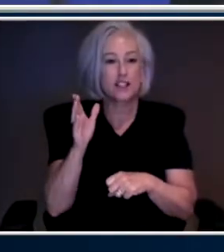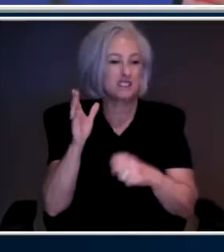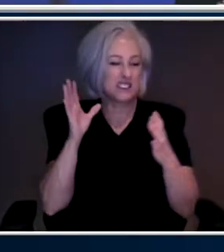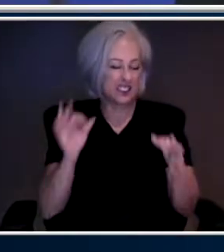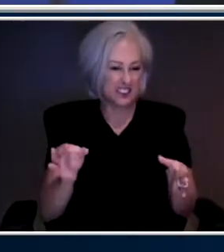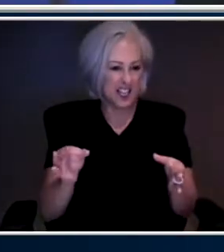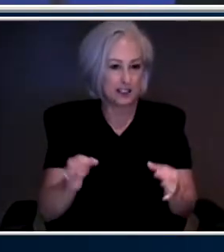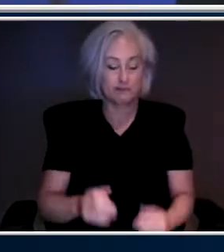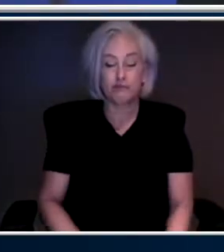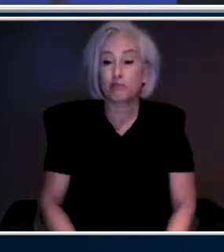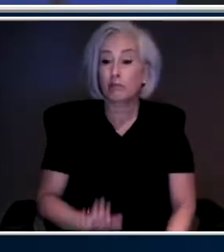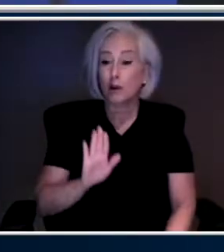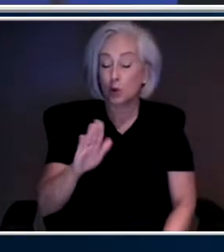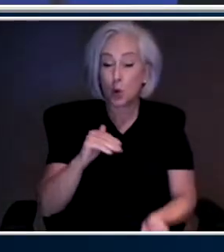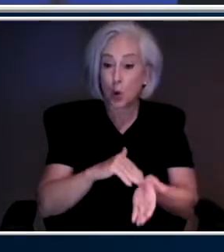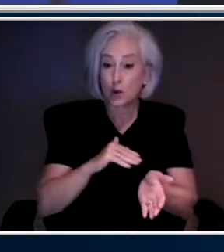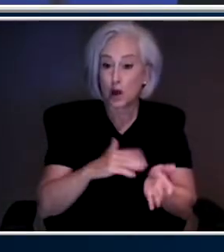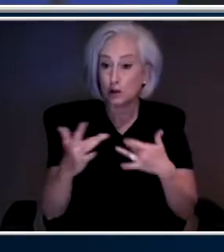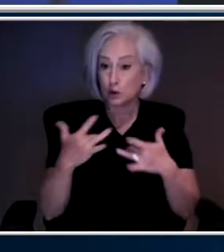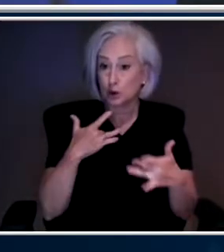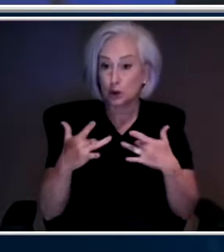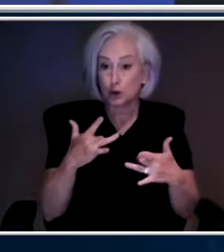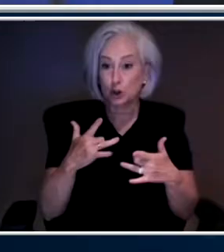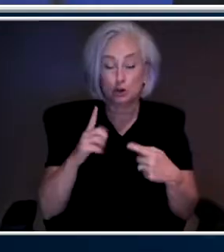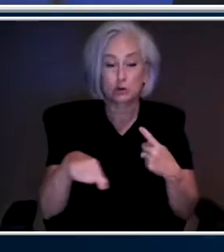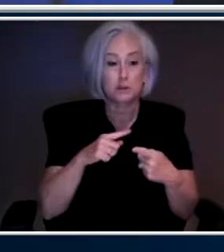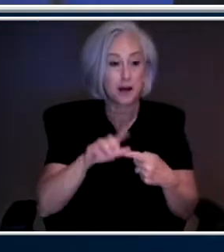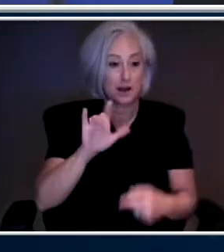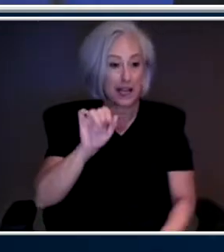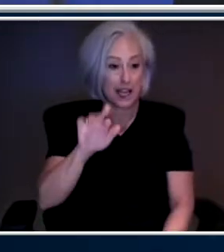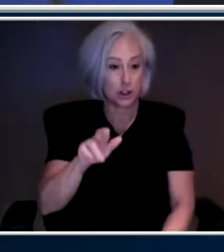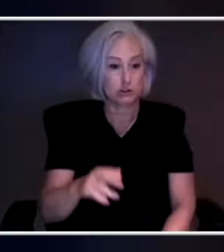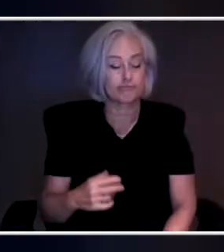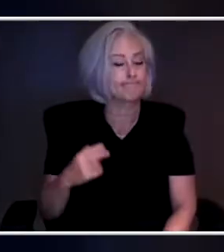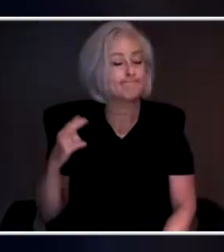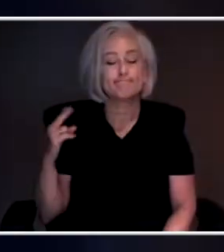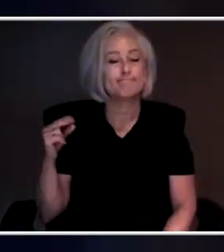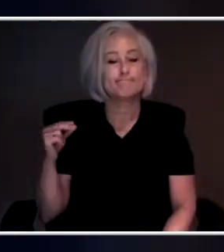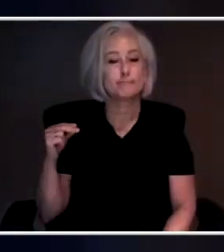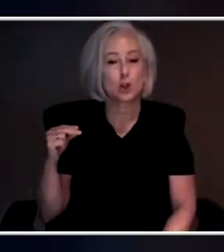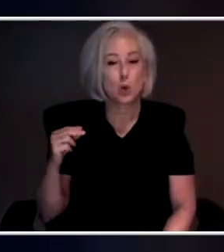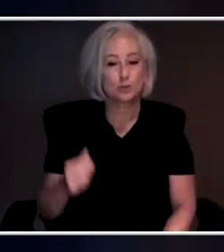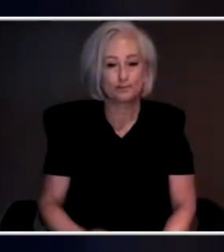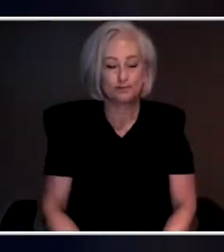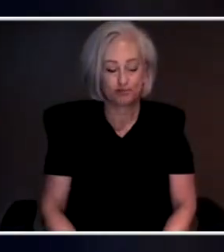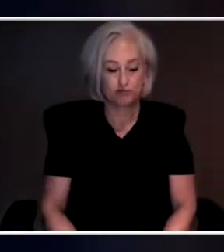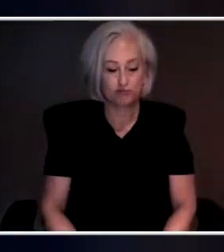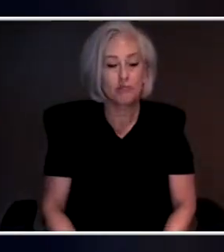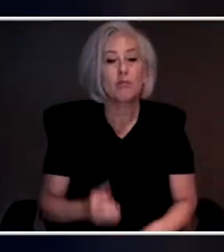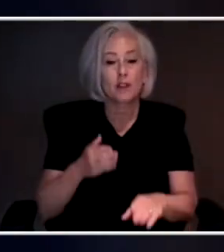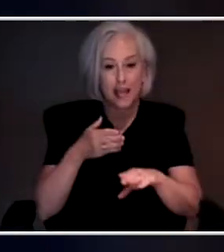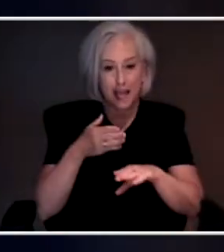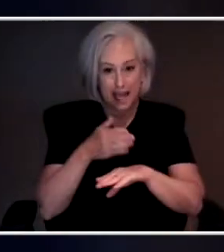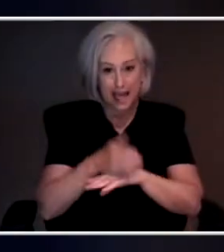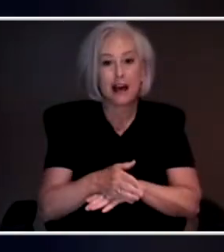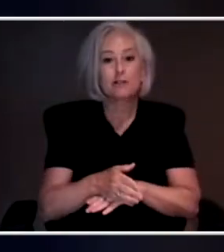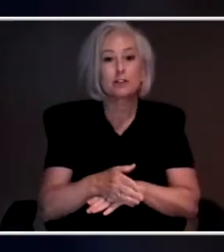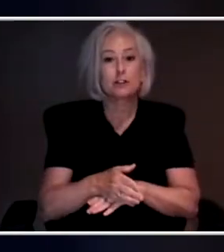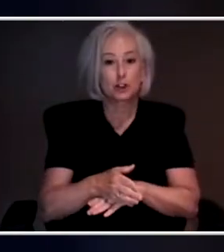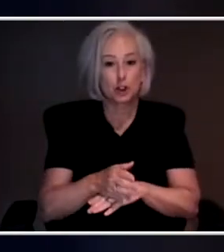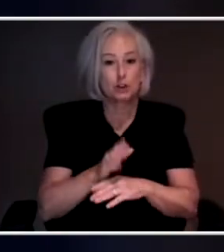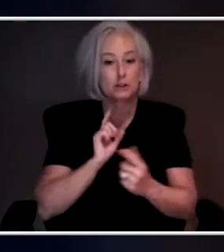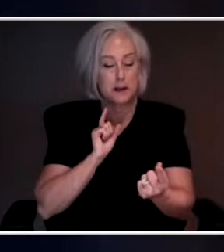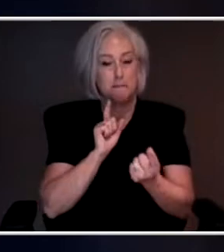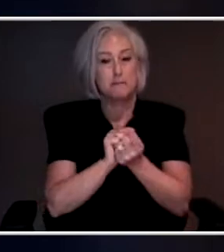doctor's end or even your end that this might be cancerous? No, because after my consultation with the